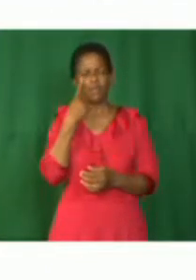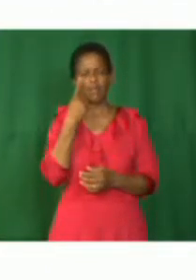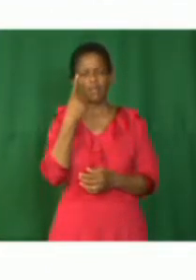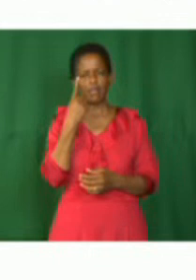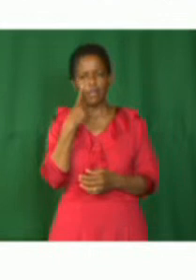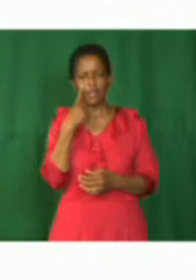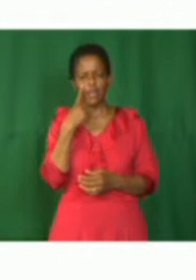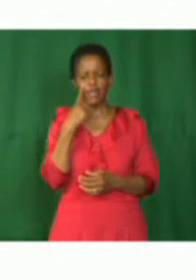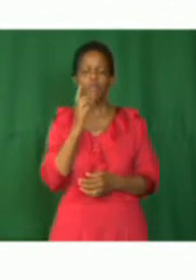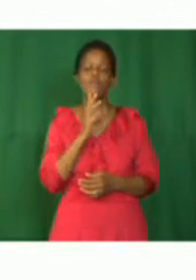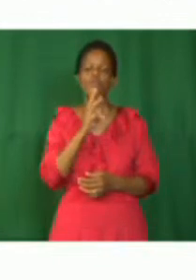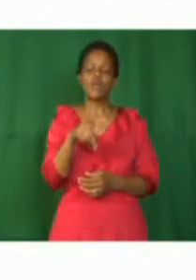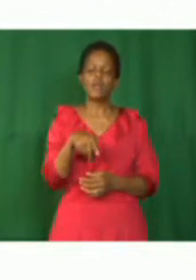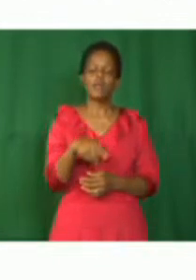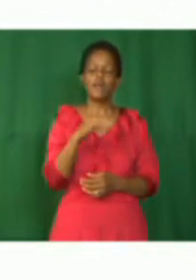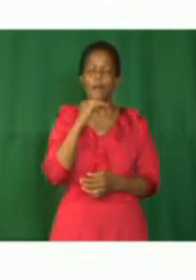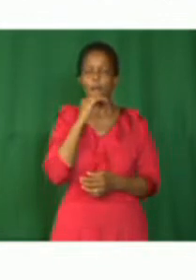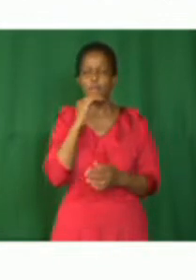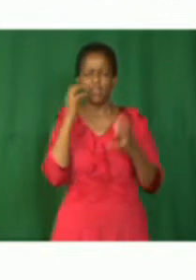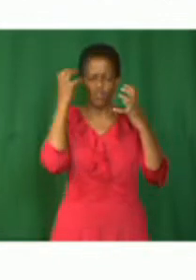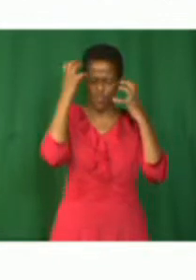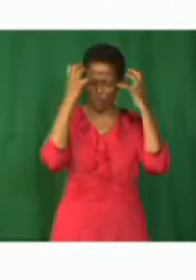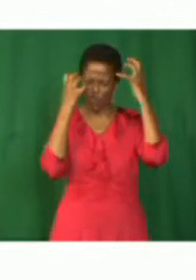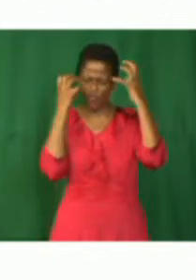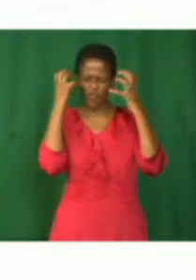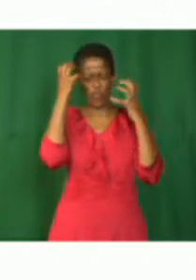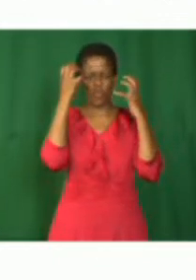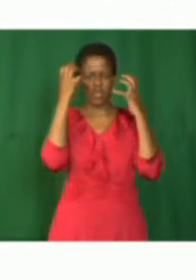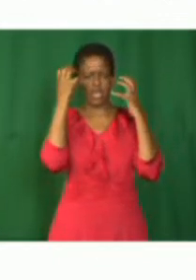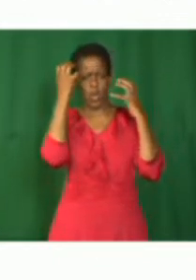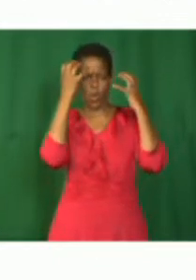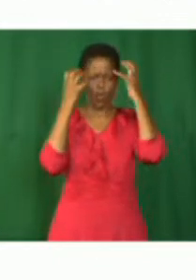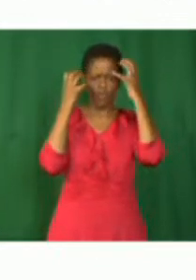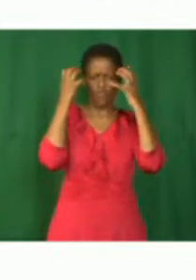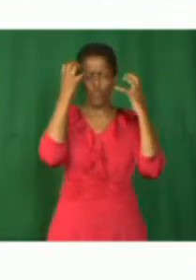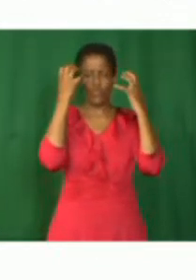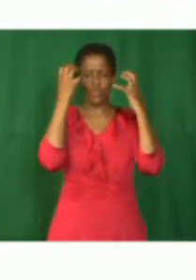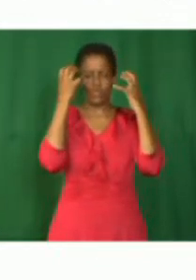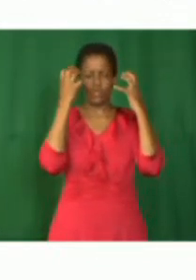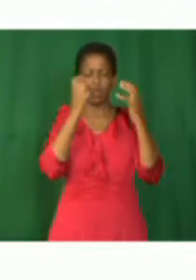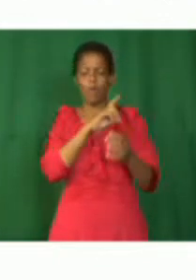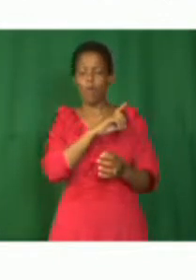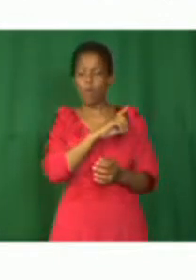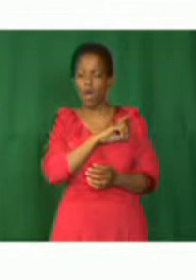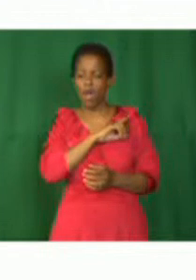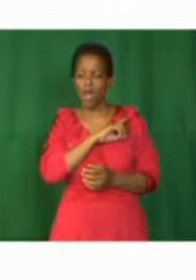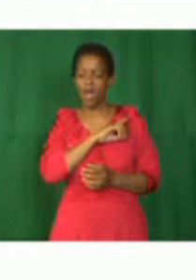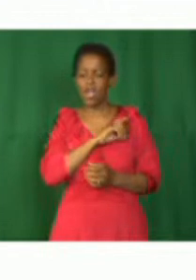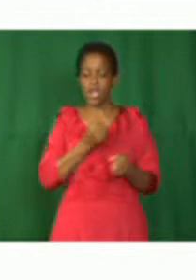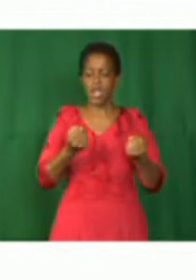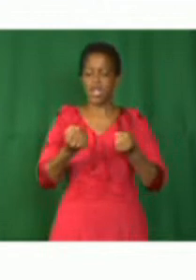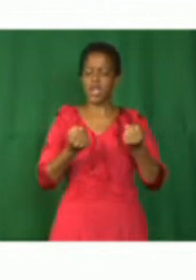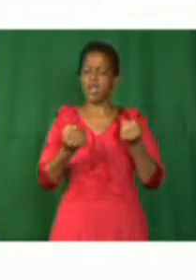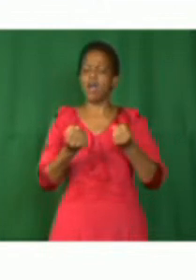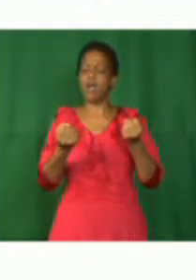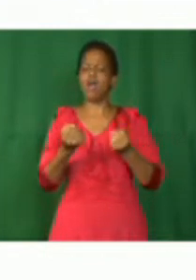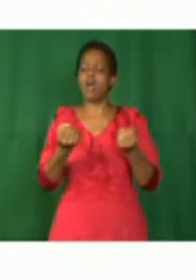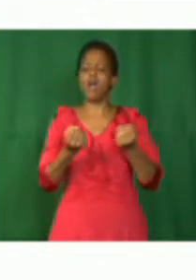means confusing. This was confusing because the distance by car was quite